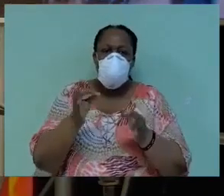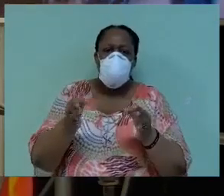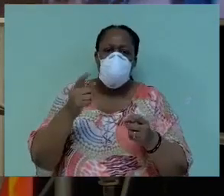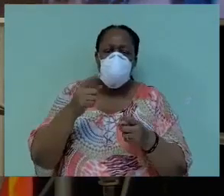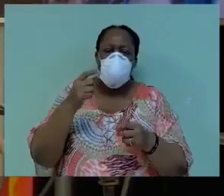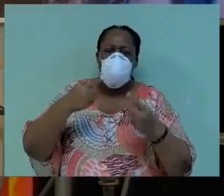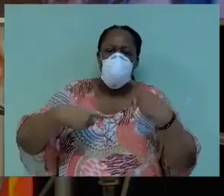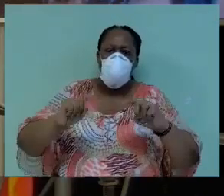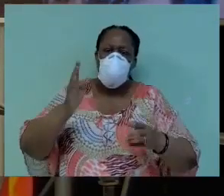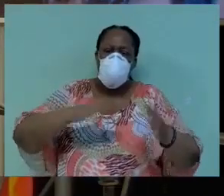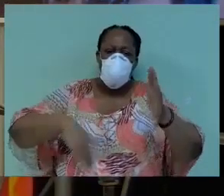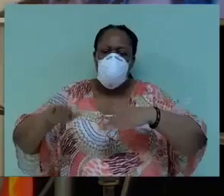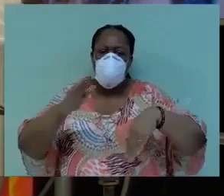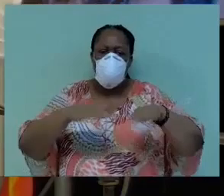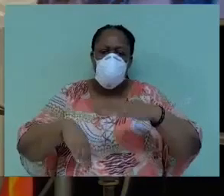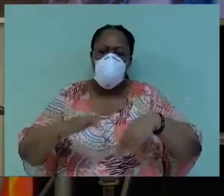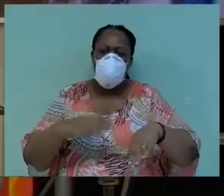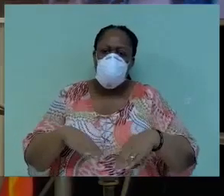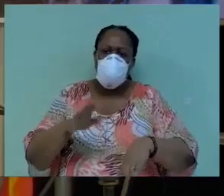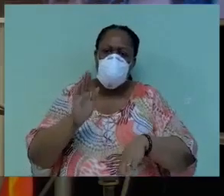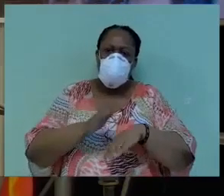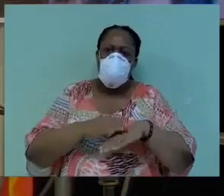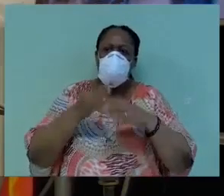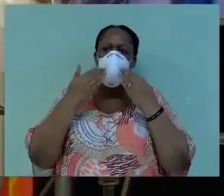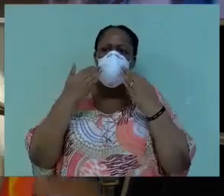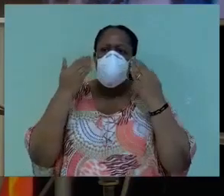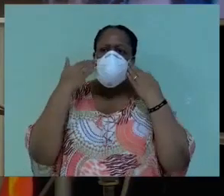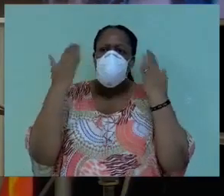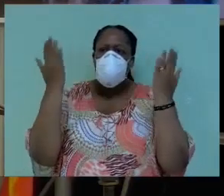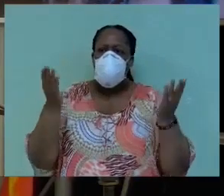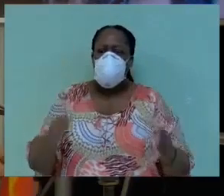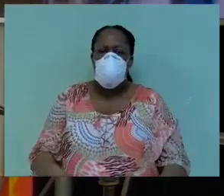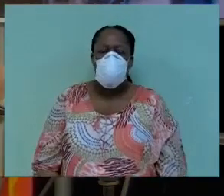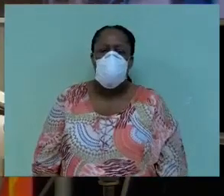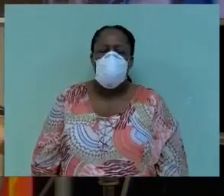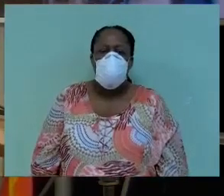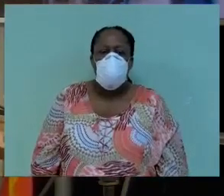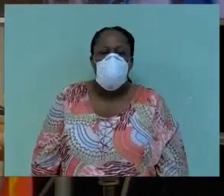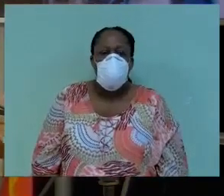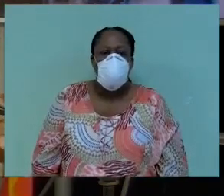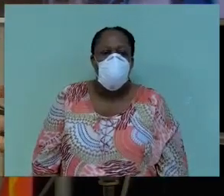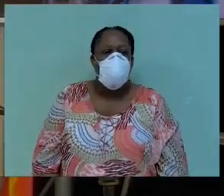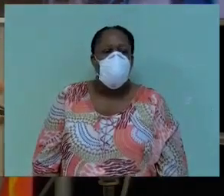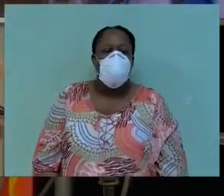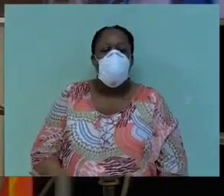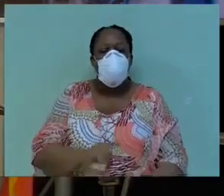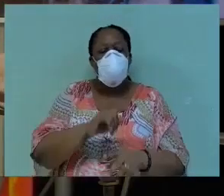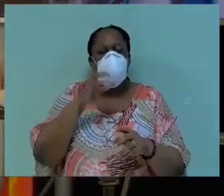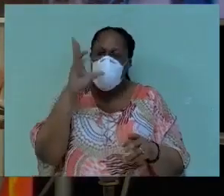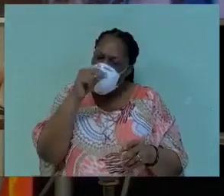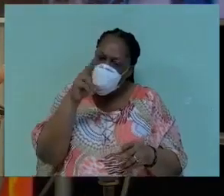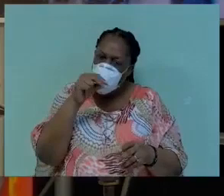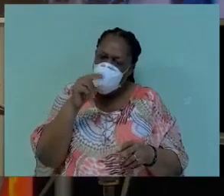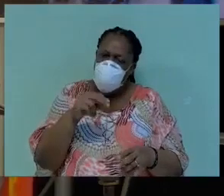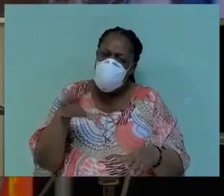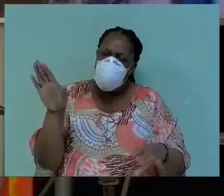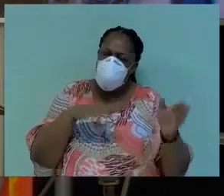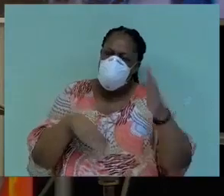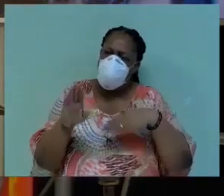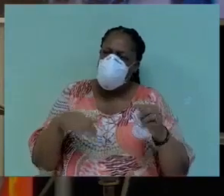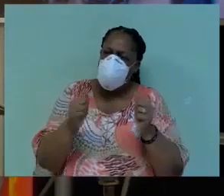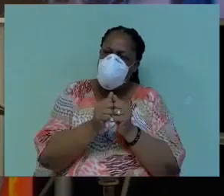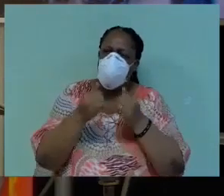But if you're sitting under what do you call those things, little umbrellas with 5 or 6 persons talking, you need to have your mask